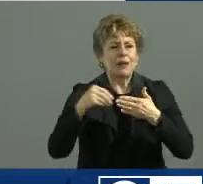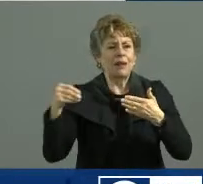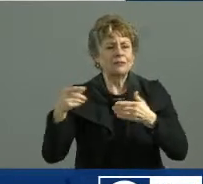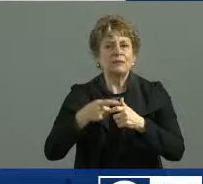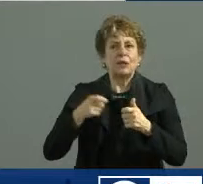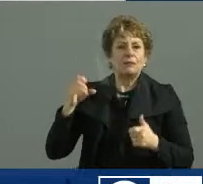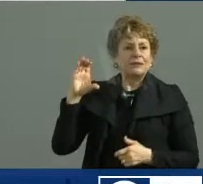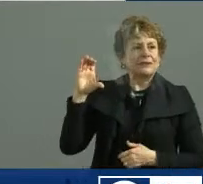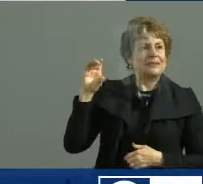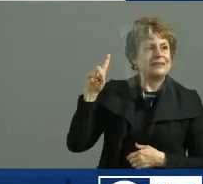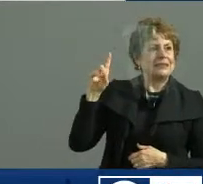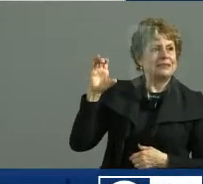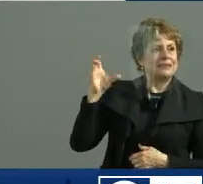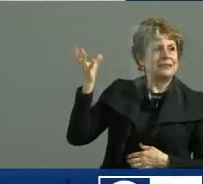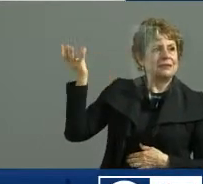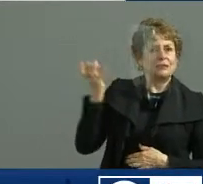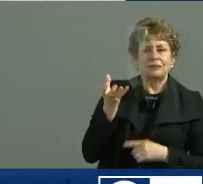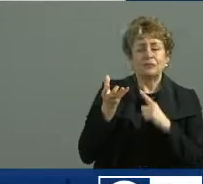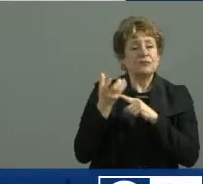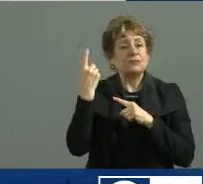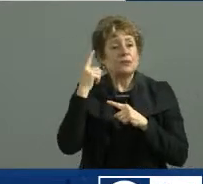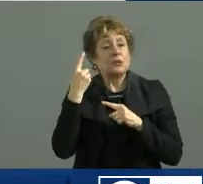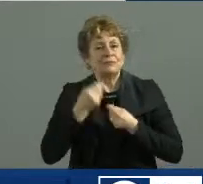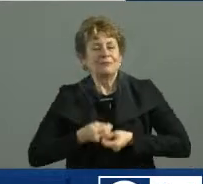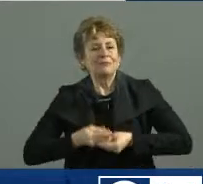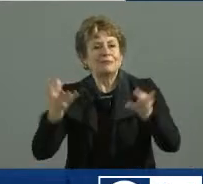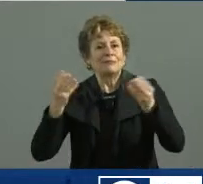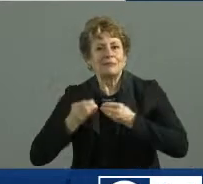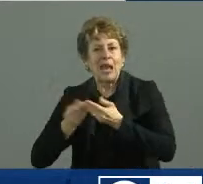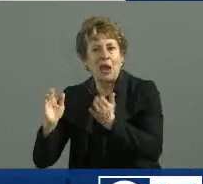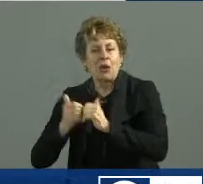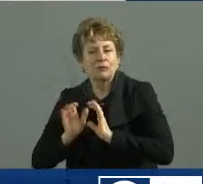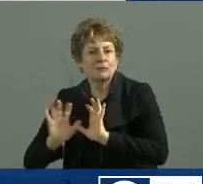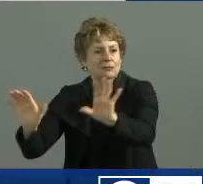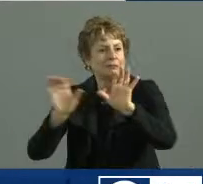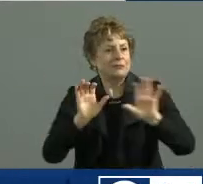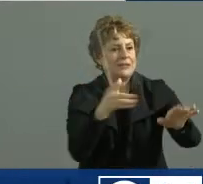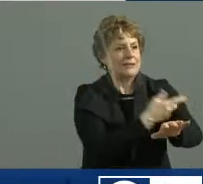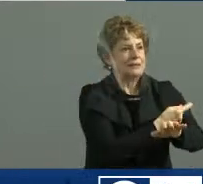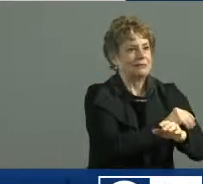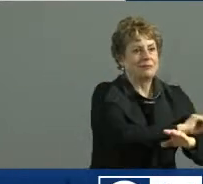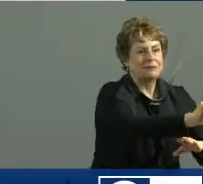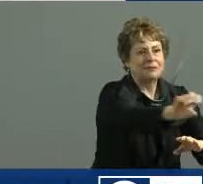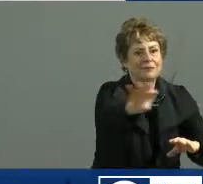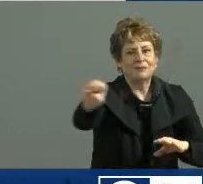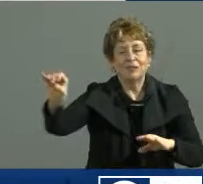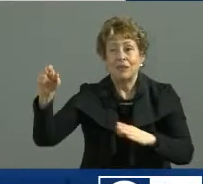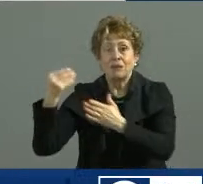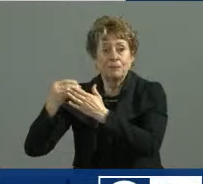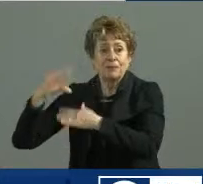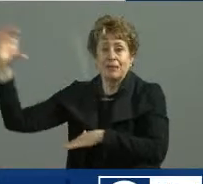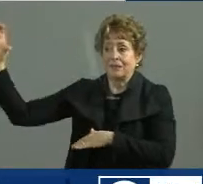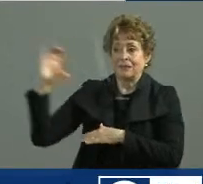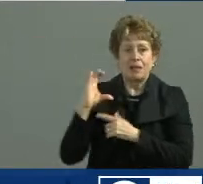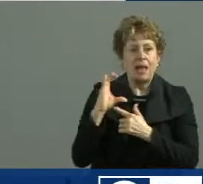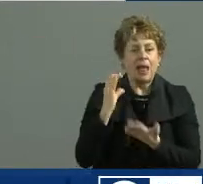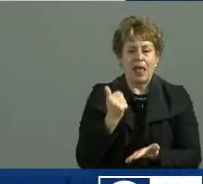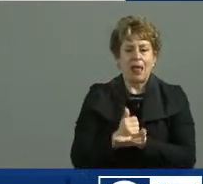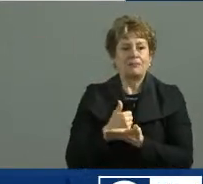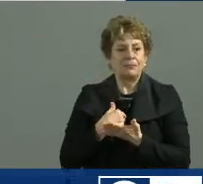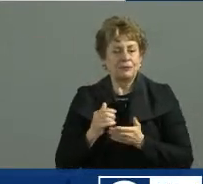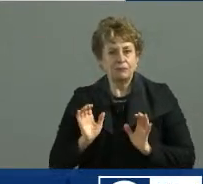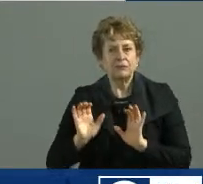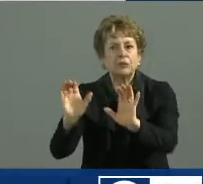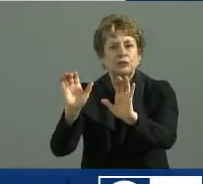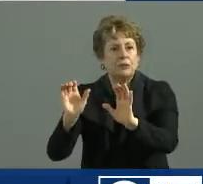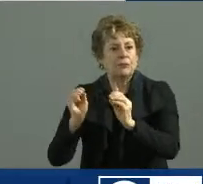vaccine rollout. We were very excited to hear about this funding. This will be used to help us get more Arizonans